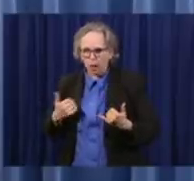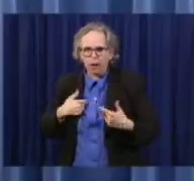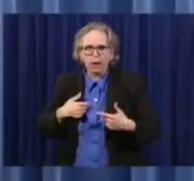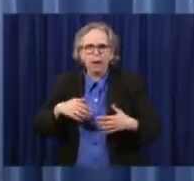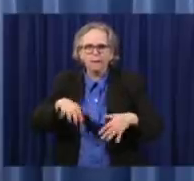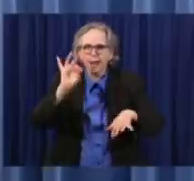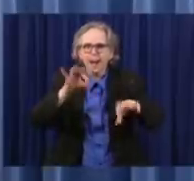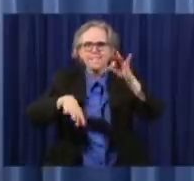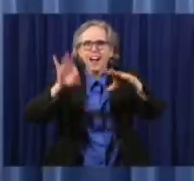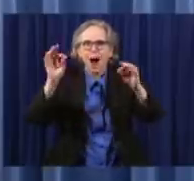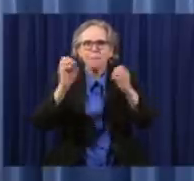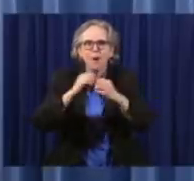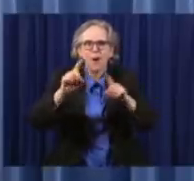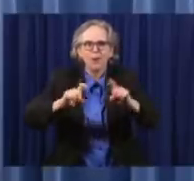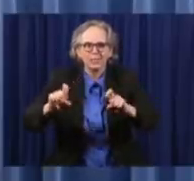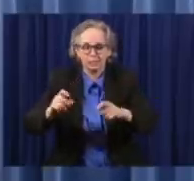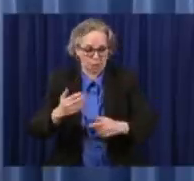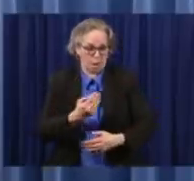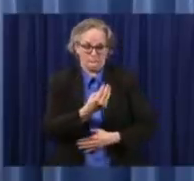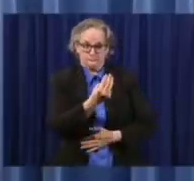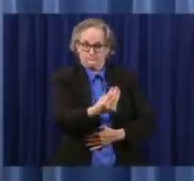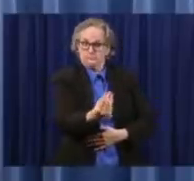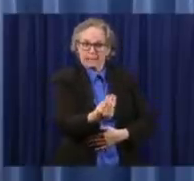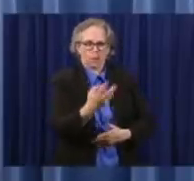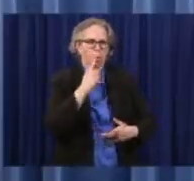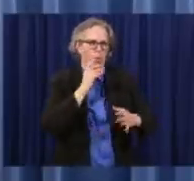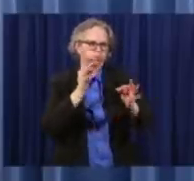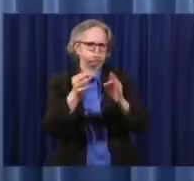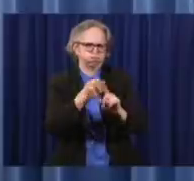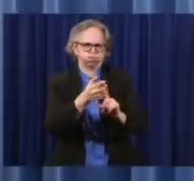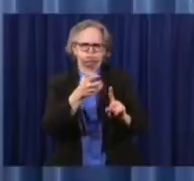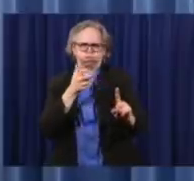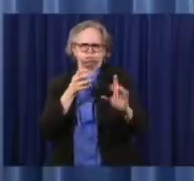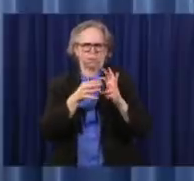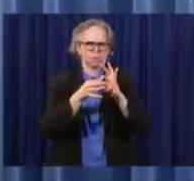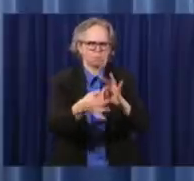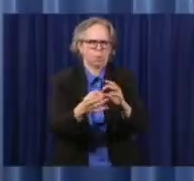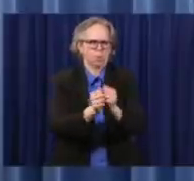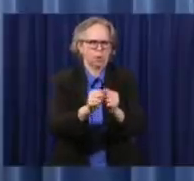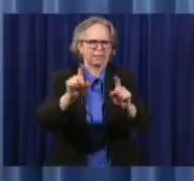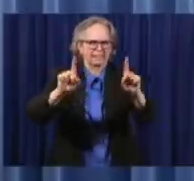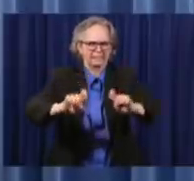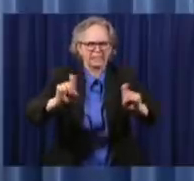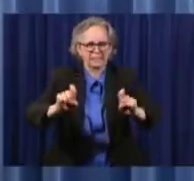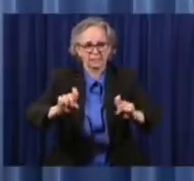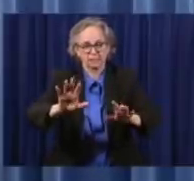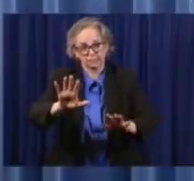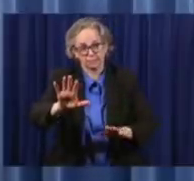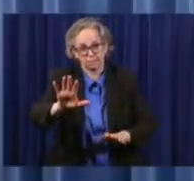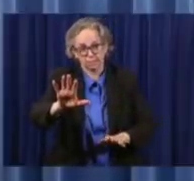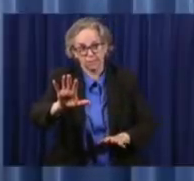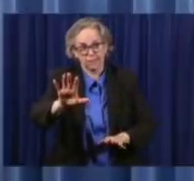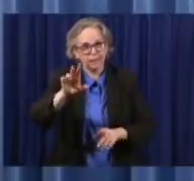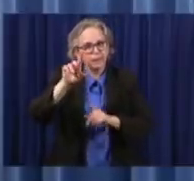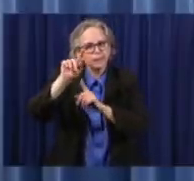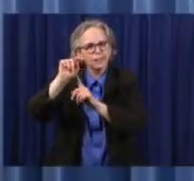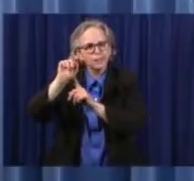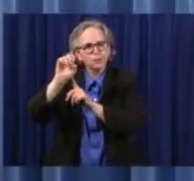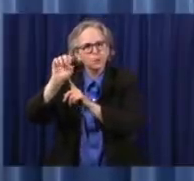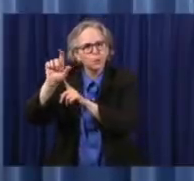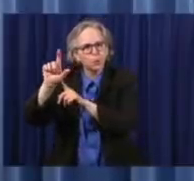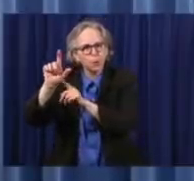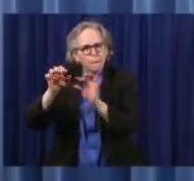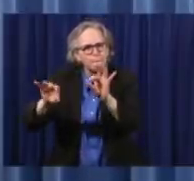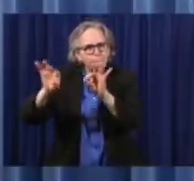this testing and what it's going to enable us to do. And it's a tool, no more than a tool, but a very significant tool. The